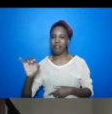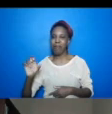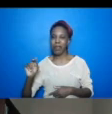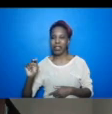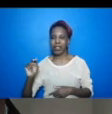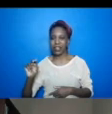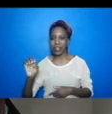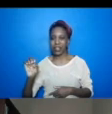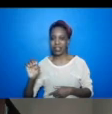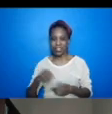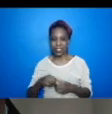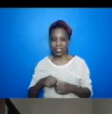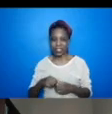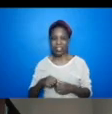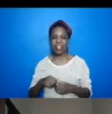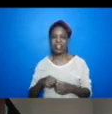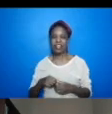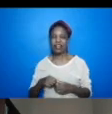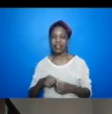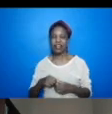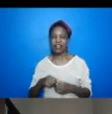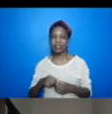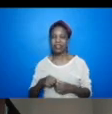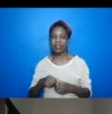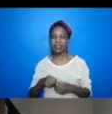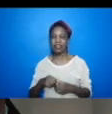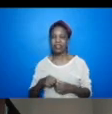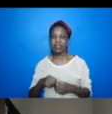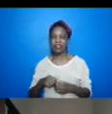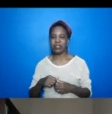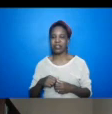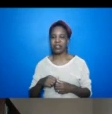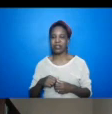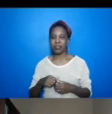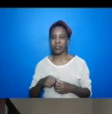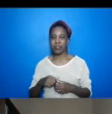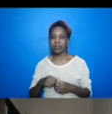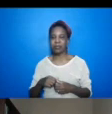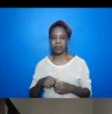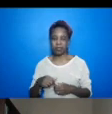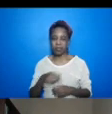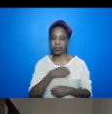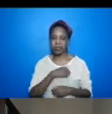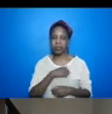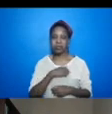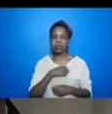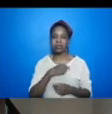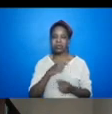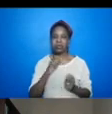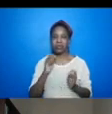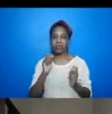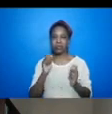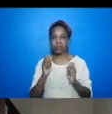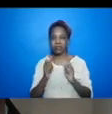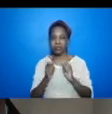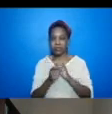we were able to store. We moved from a hunter-gatherer to an agricultural, and storage then produced the possibility for greed.